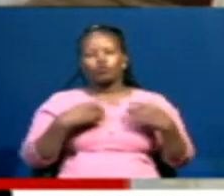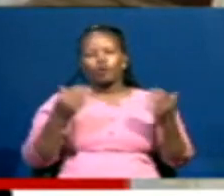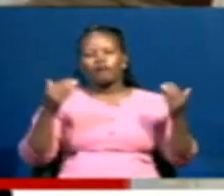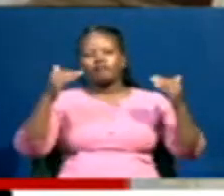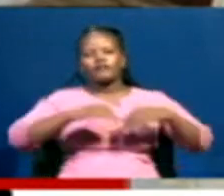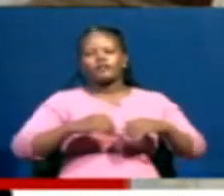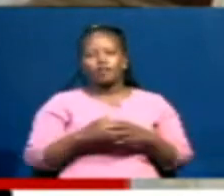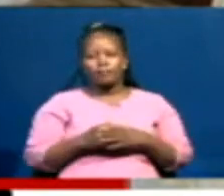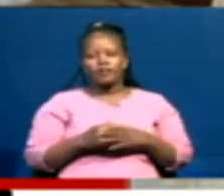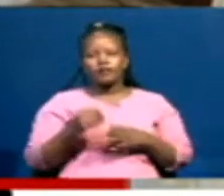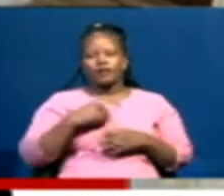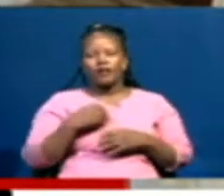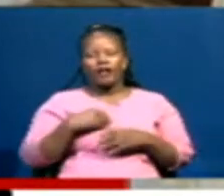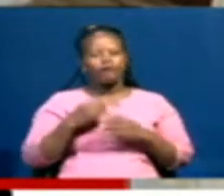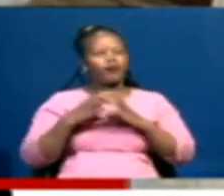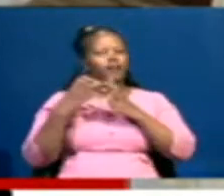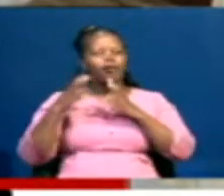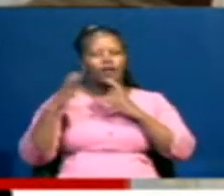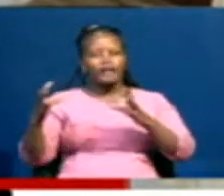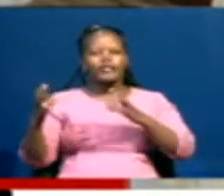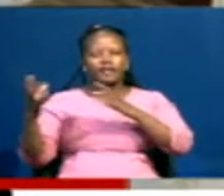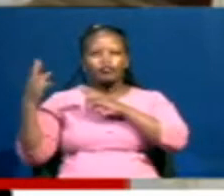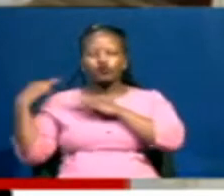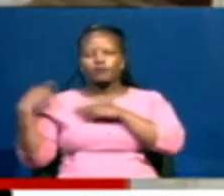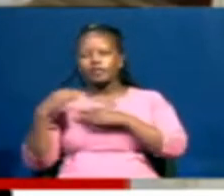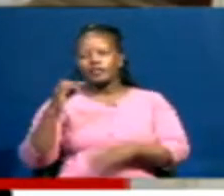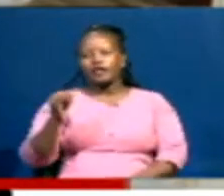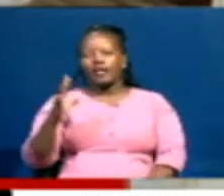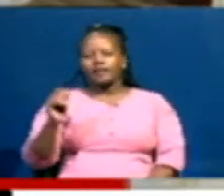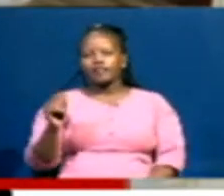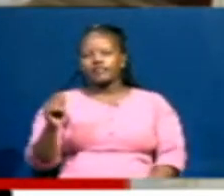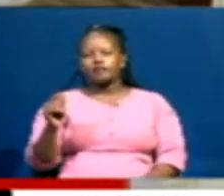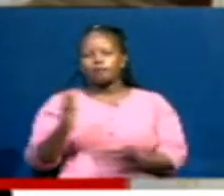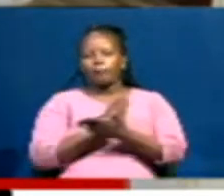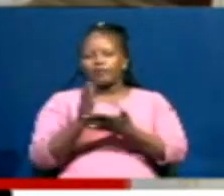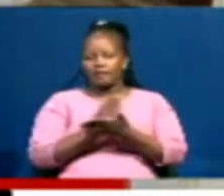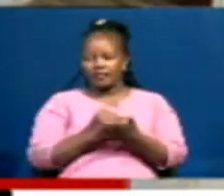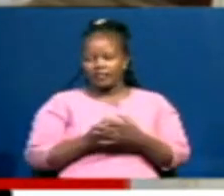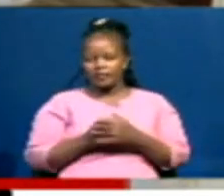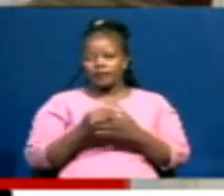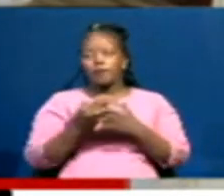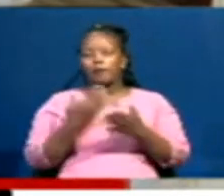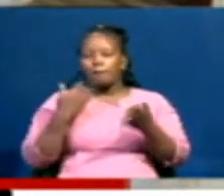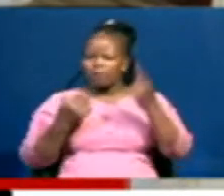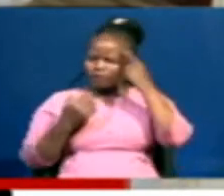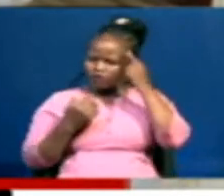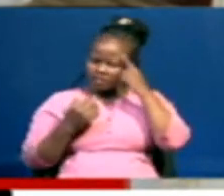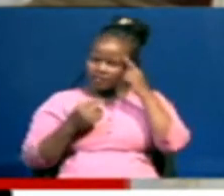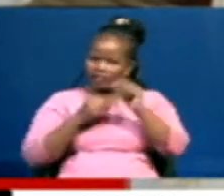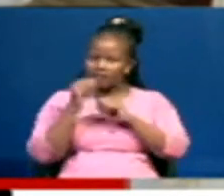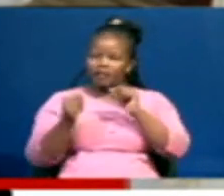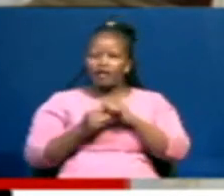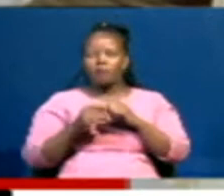really played a big role in the ICT sector. It's a model, and we think before even thinking of playing other roles in